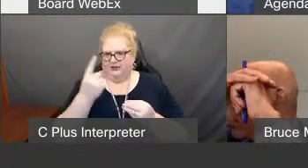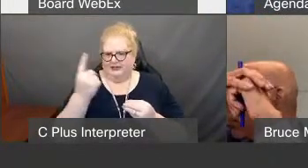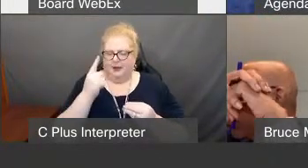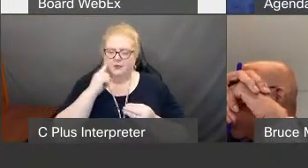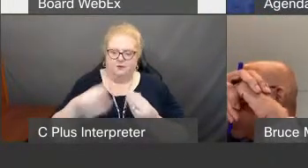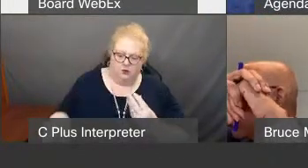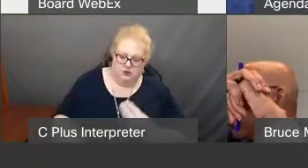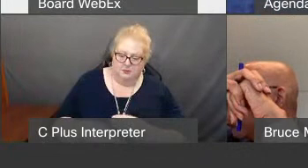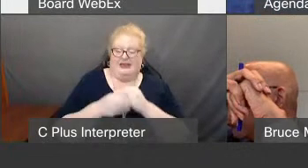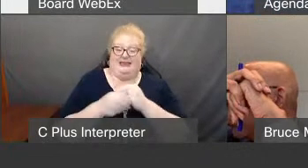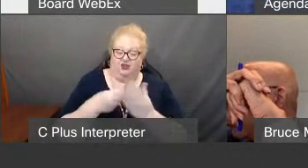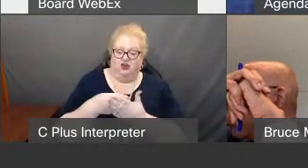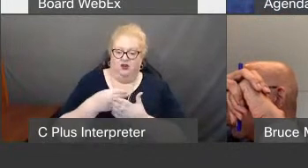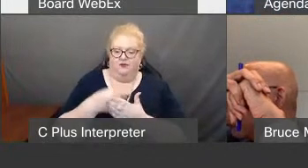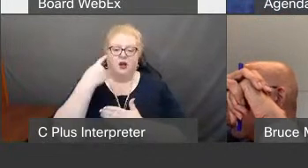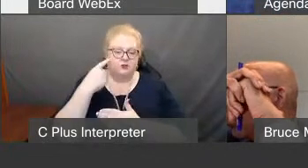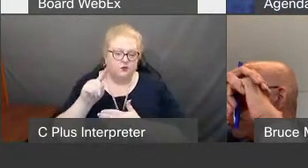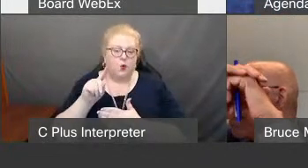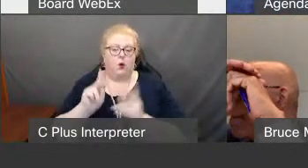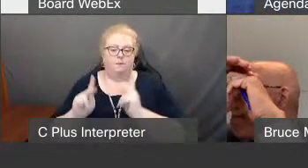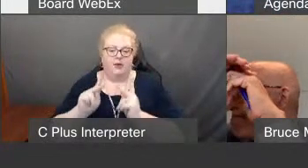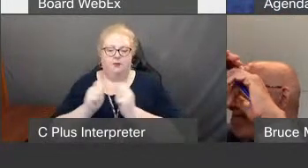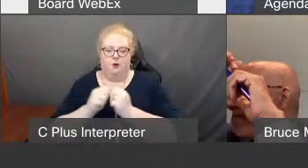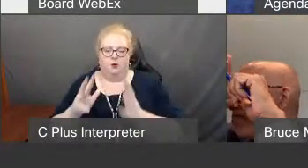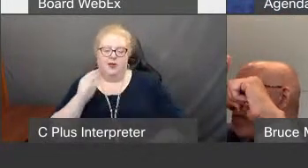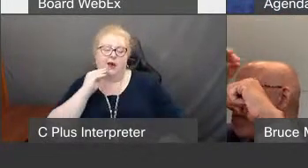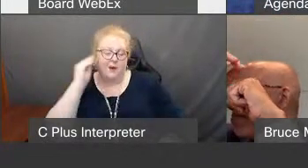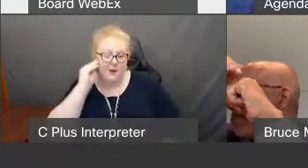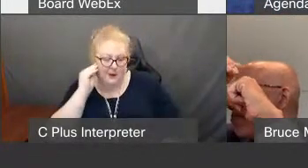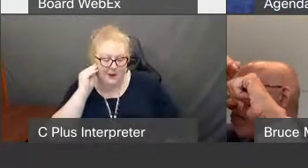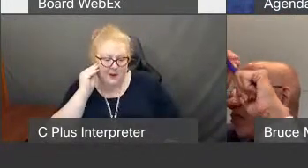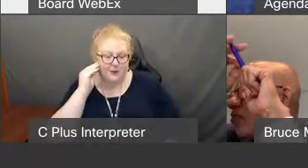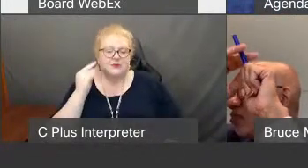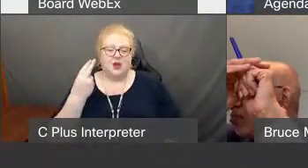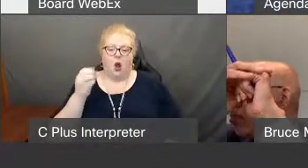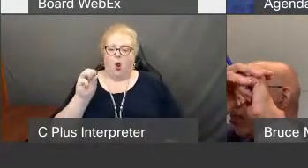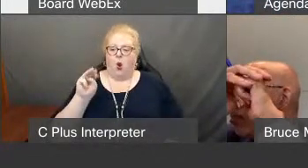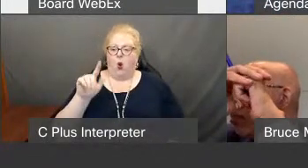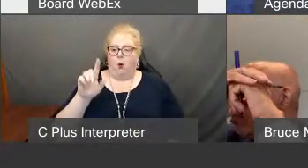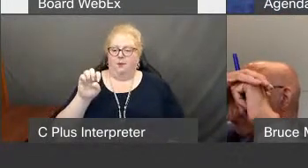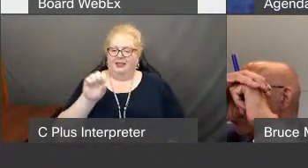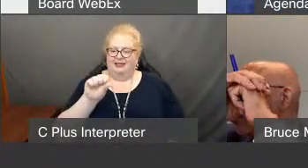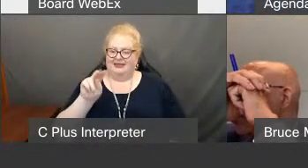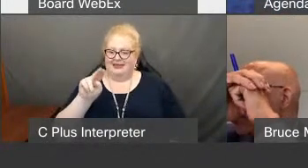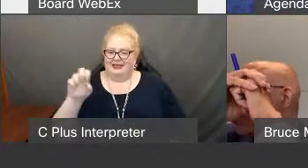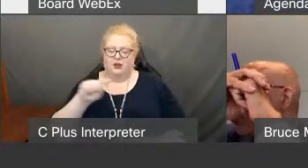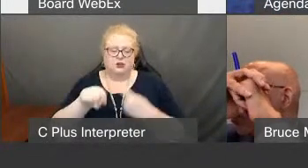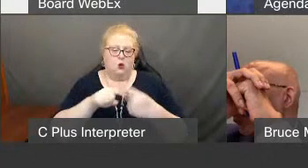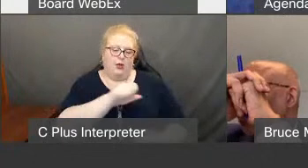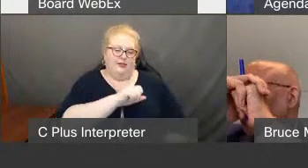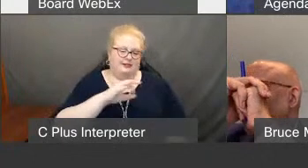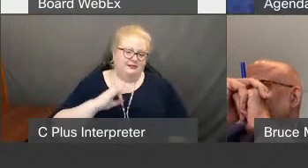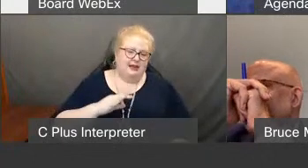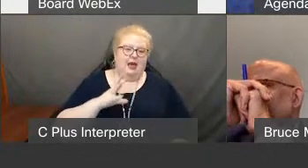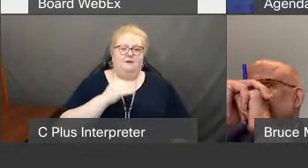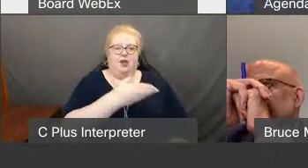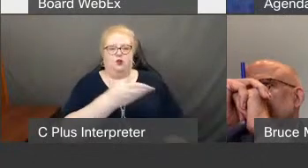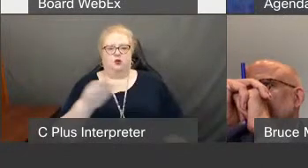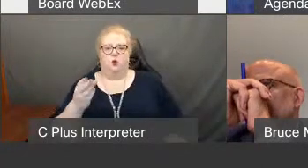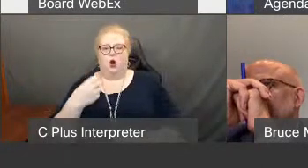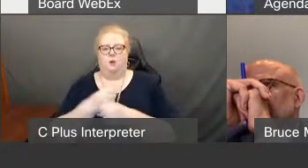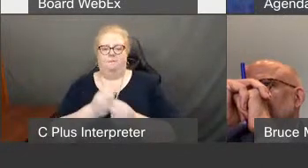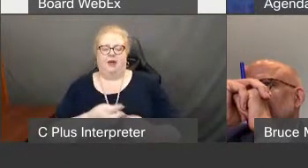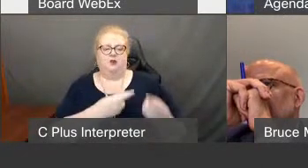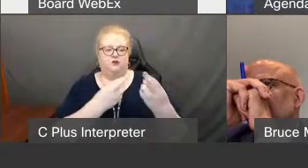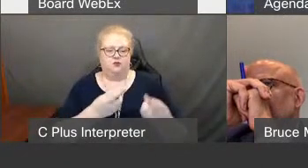have an opportunity. So when the staff and y'all are making these recommendations, are you also looking at some